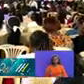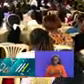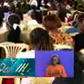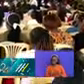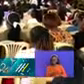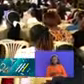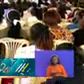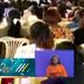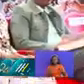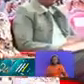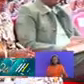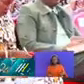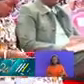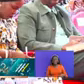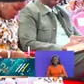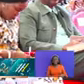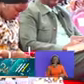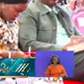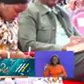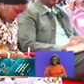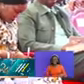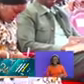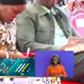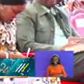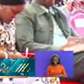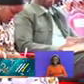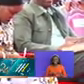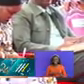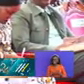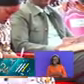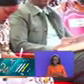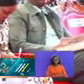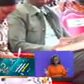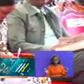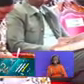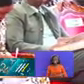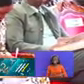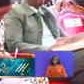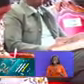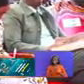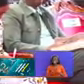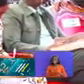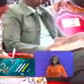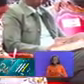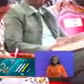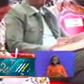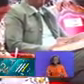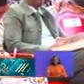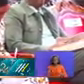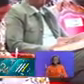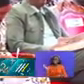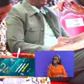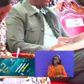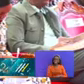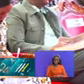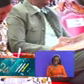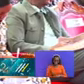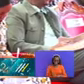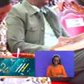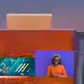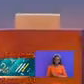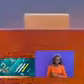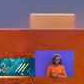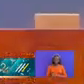declare Kenya we will not miss the time of our visitation there will be sensitivity to look at a